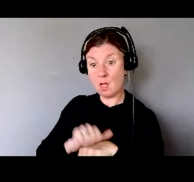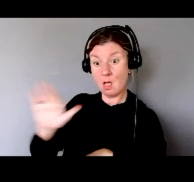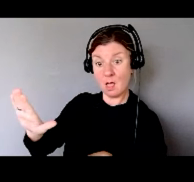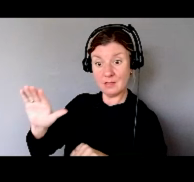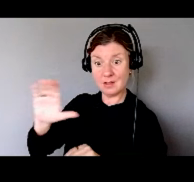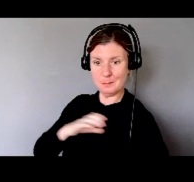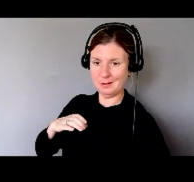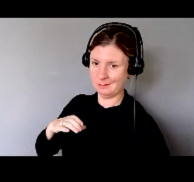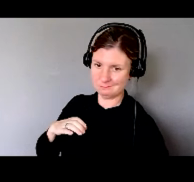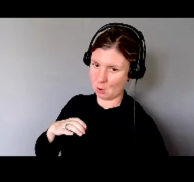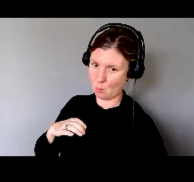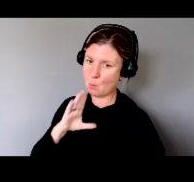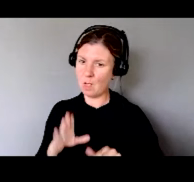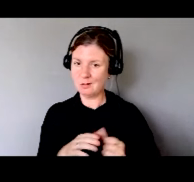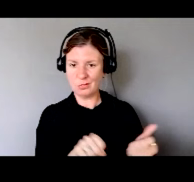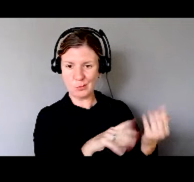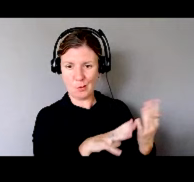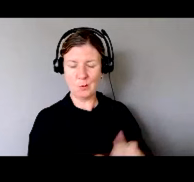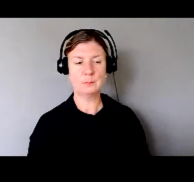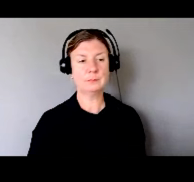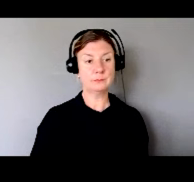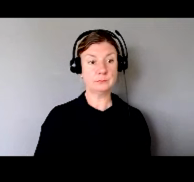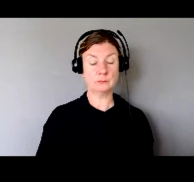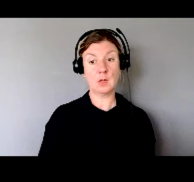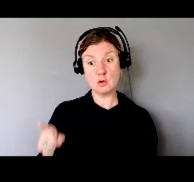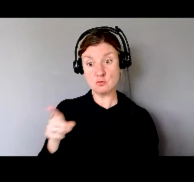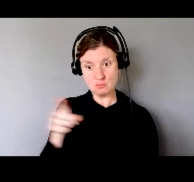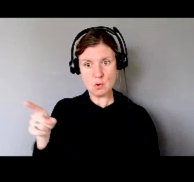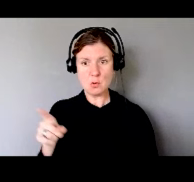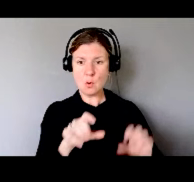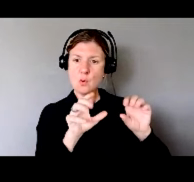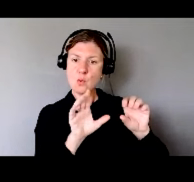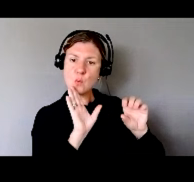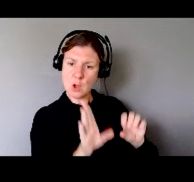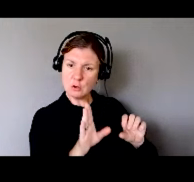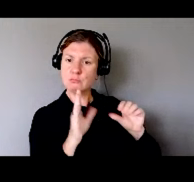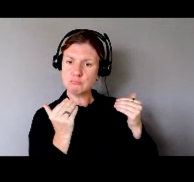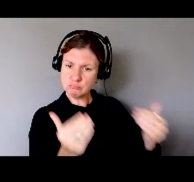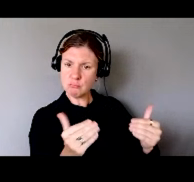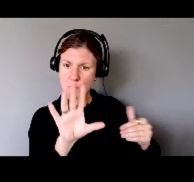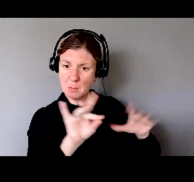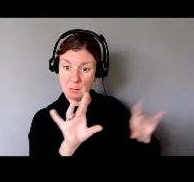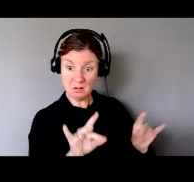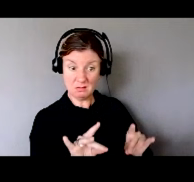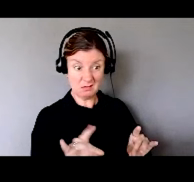Decisions of the committee are final, and they reserve the right to select no applications.